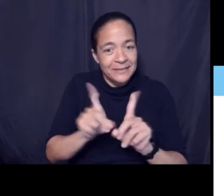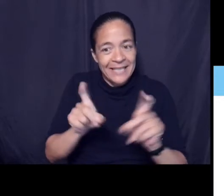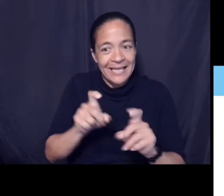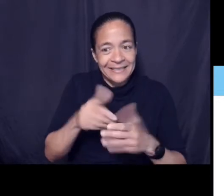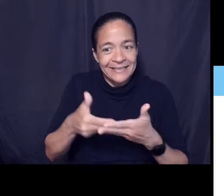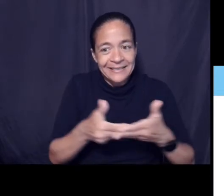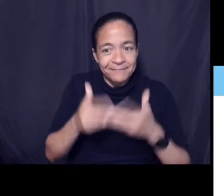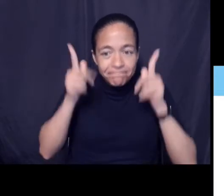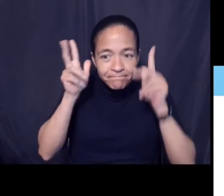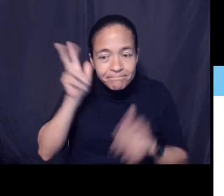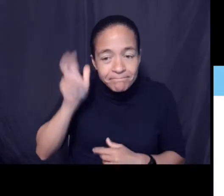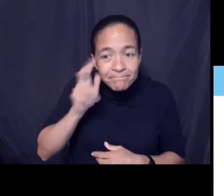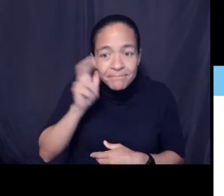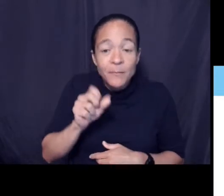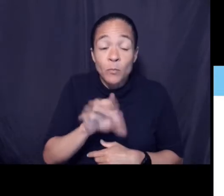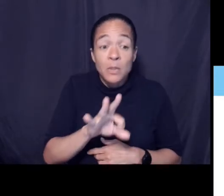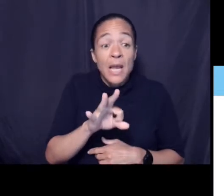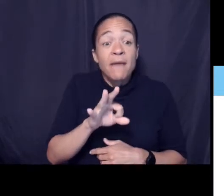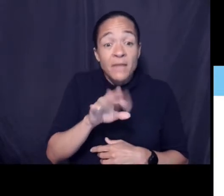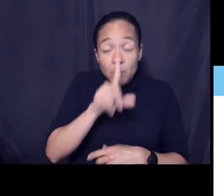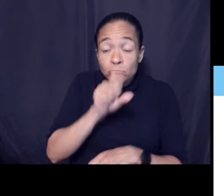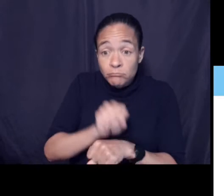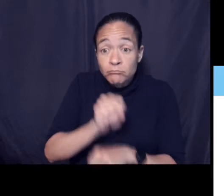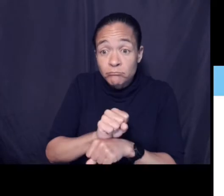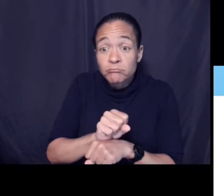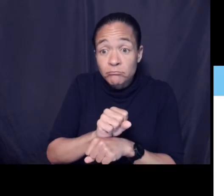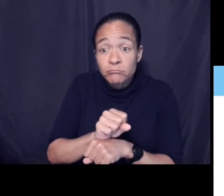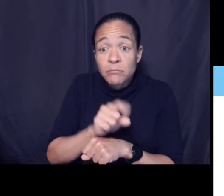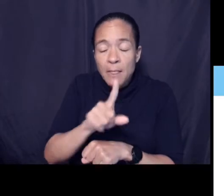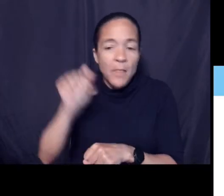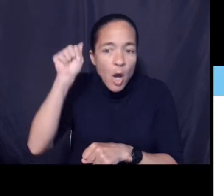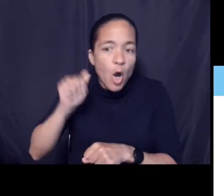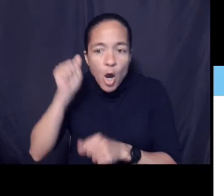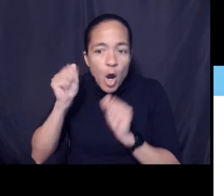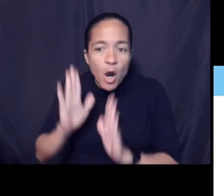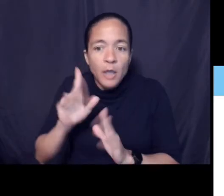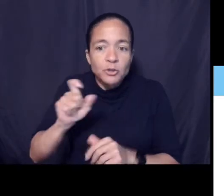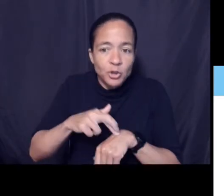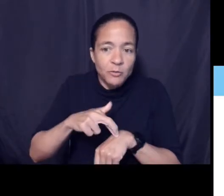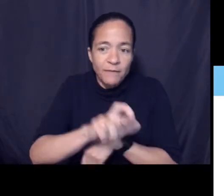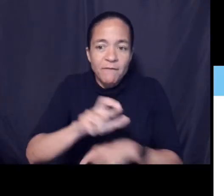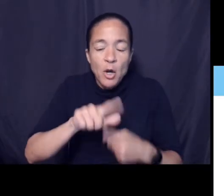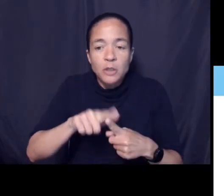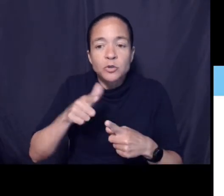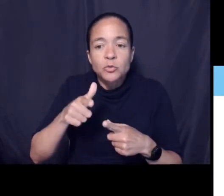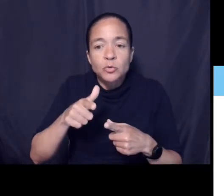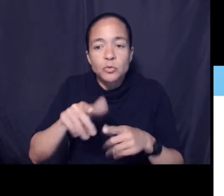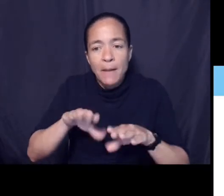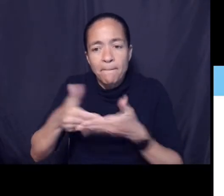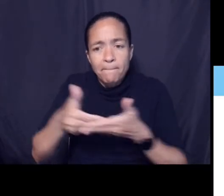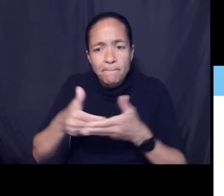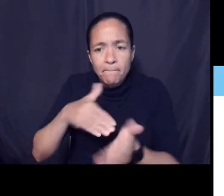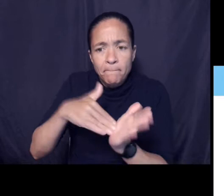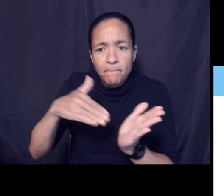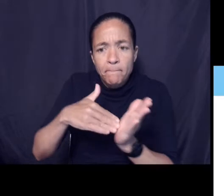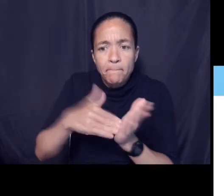is confirmed and a baby is less than 3 weeks old, audiologists should immediately refer to a pediatrician and